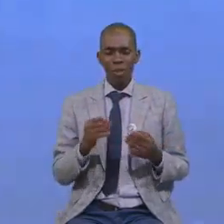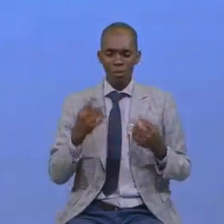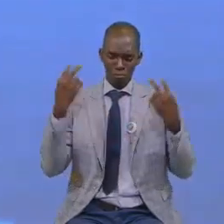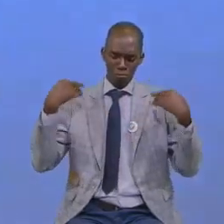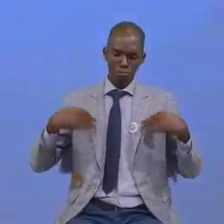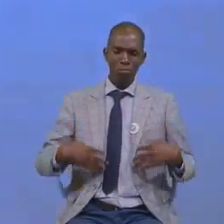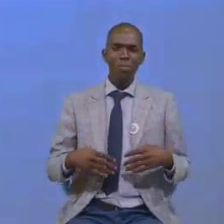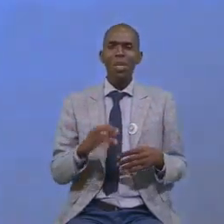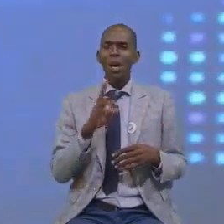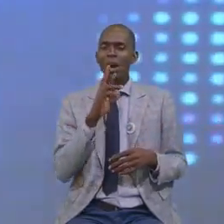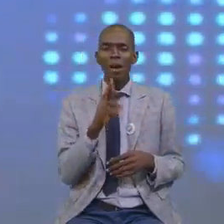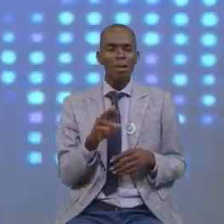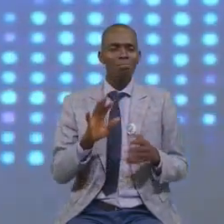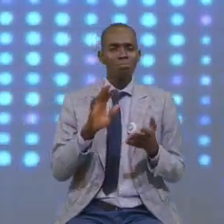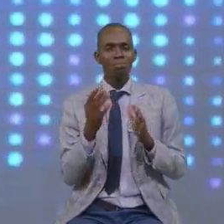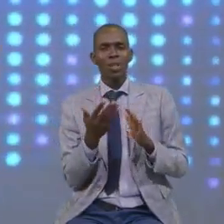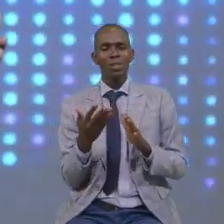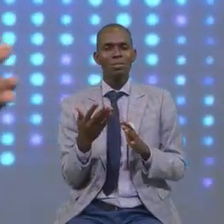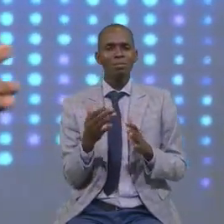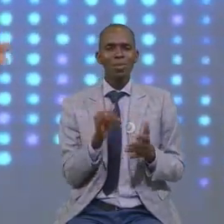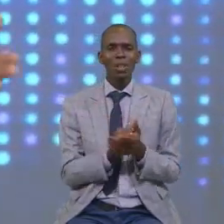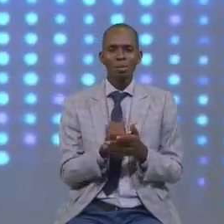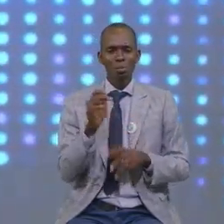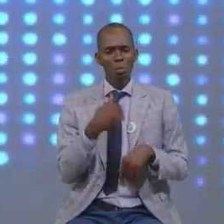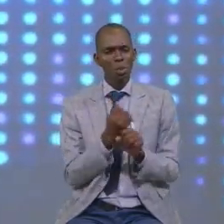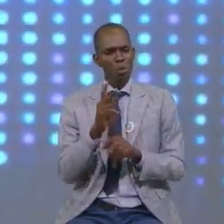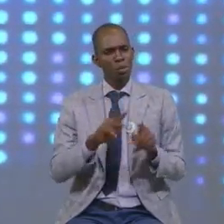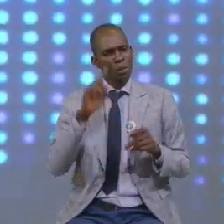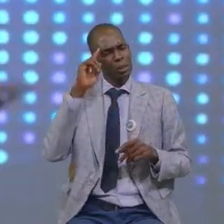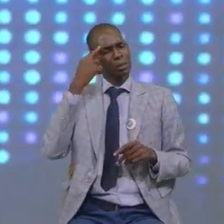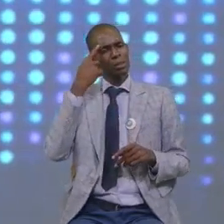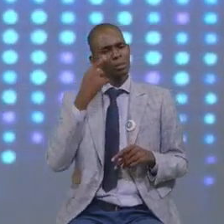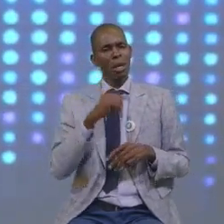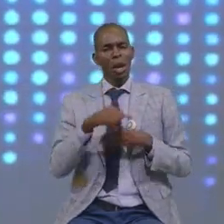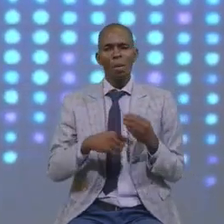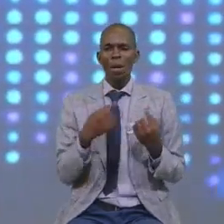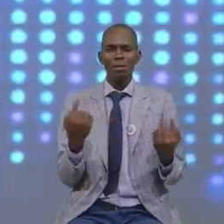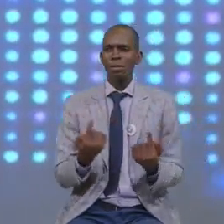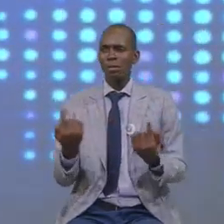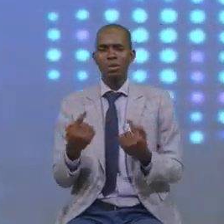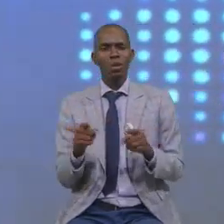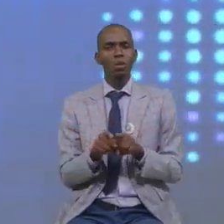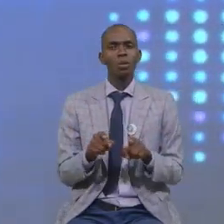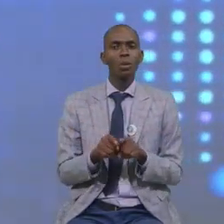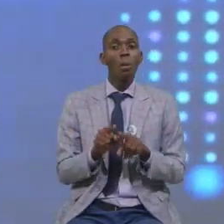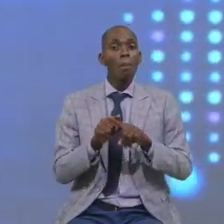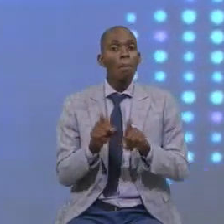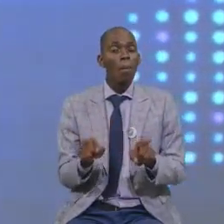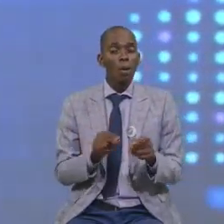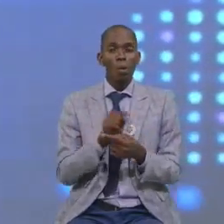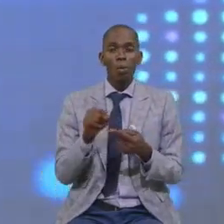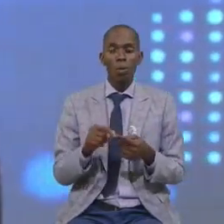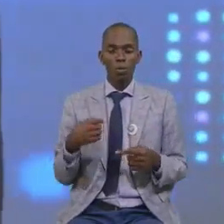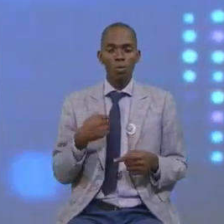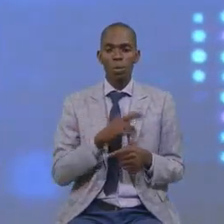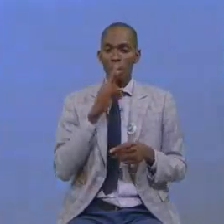her appearance, makes people to think about sin. But when we're saved, when we're